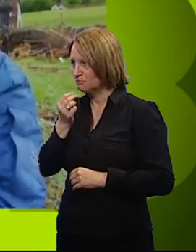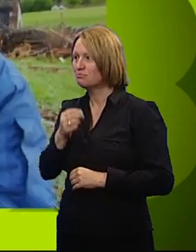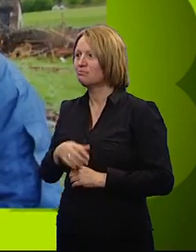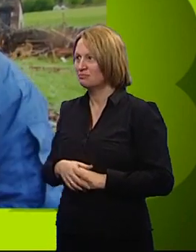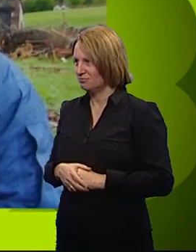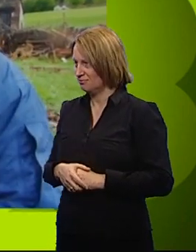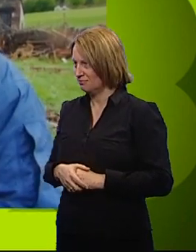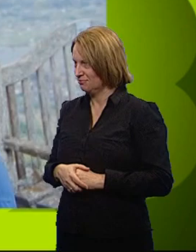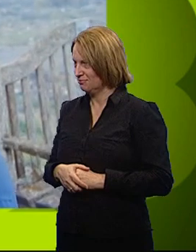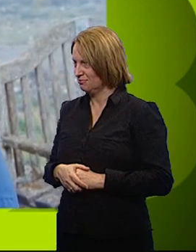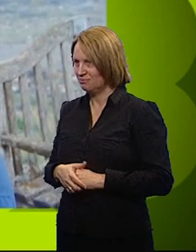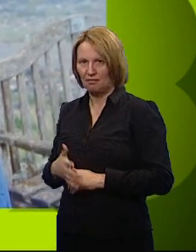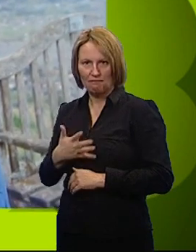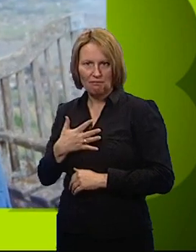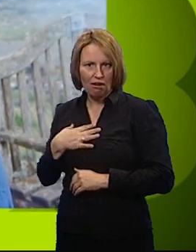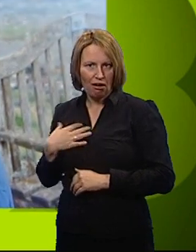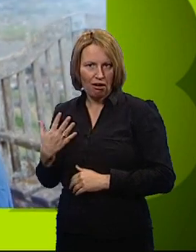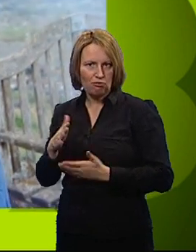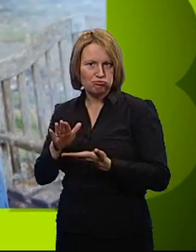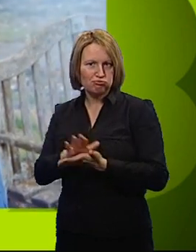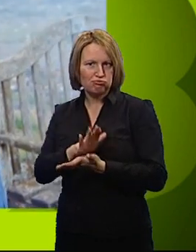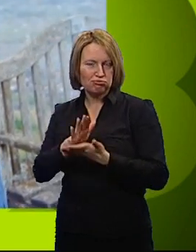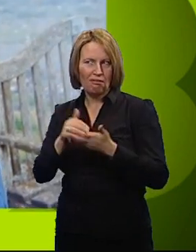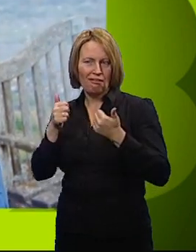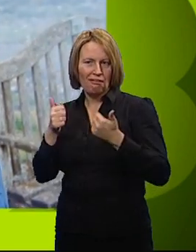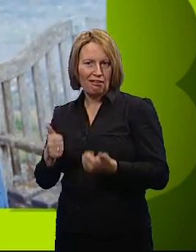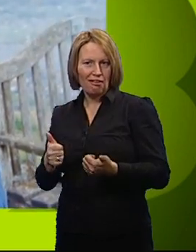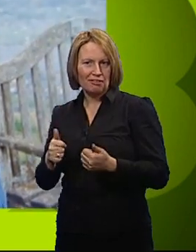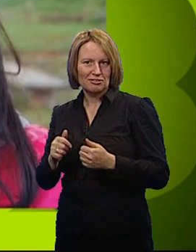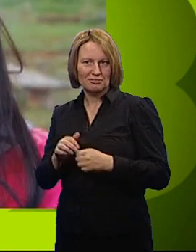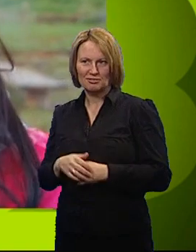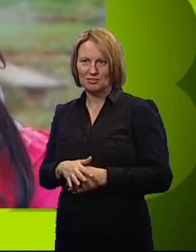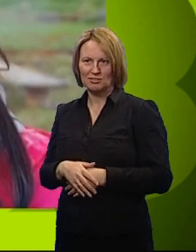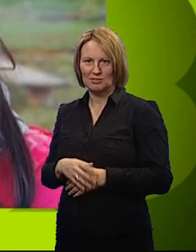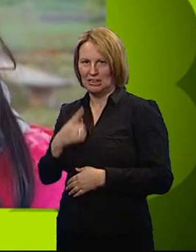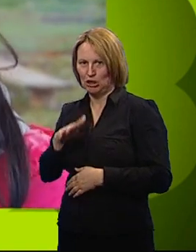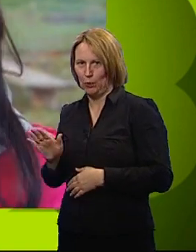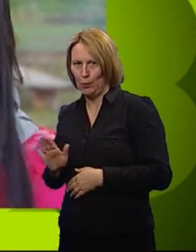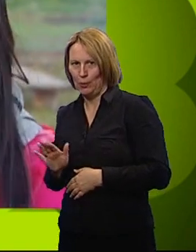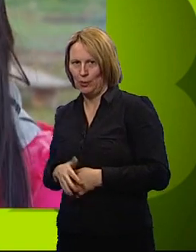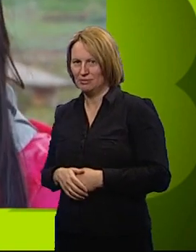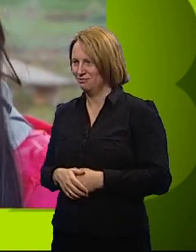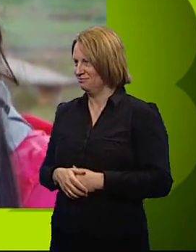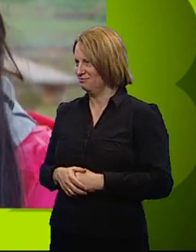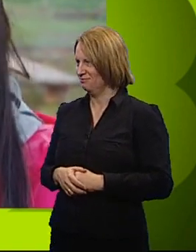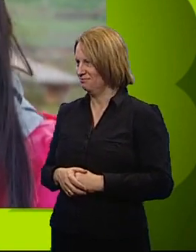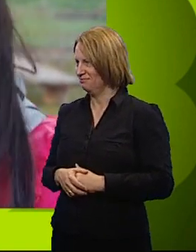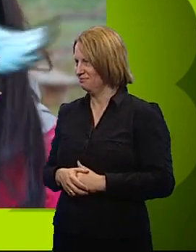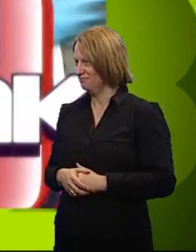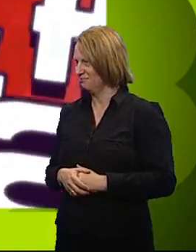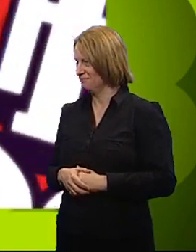of us. It's been very enjoyable and it's definitely something we'd consider doing again. I'm having a great time. Don't tell the kids